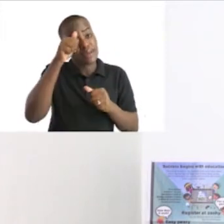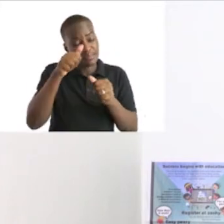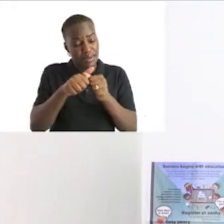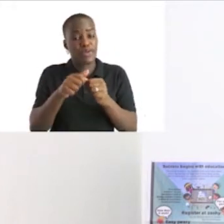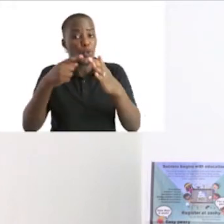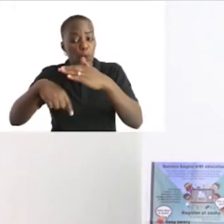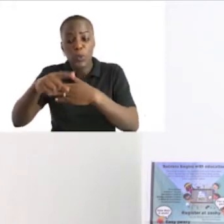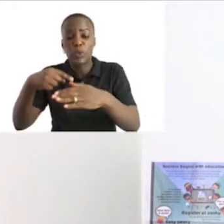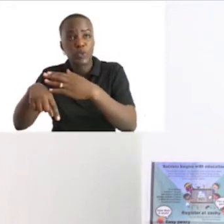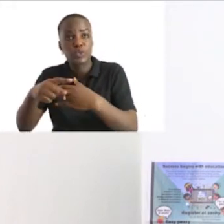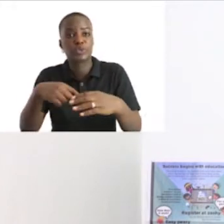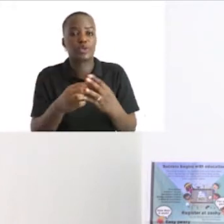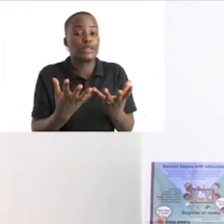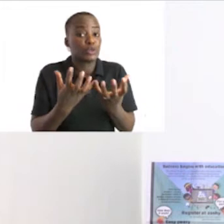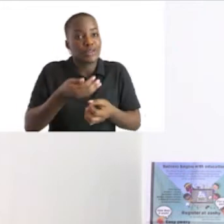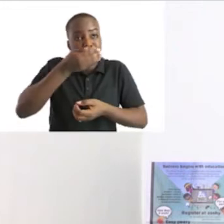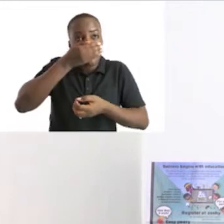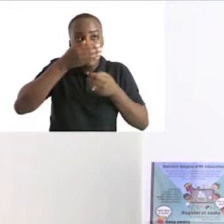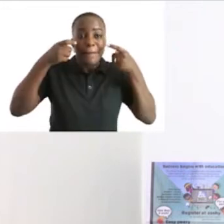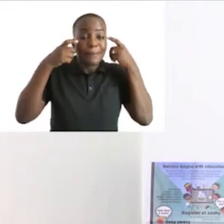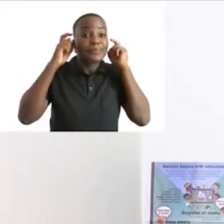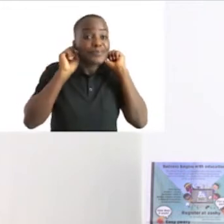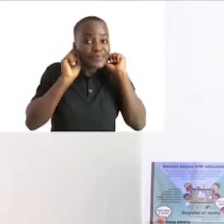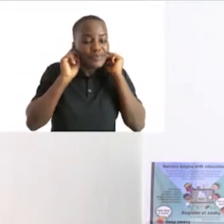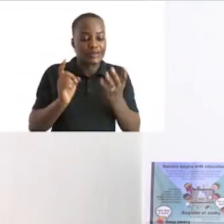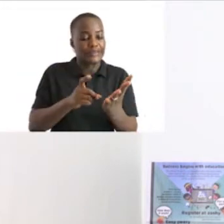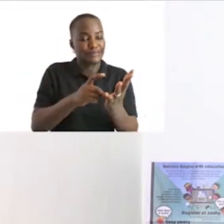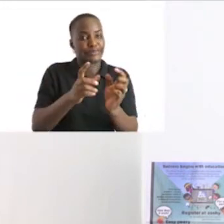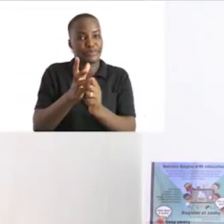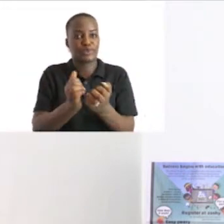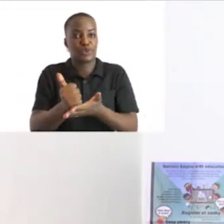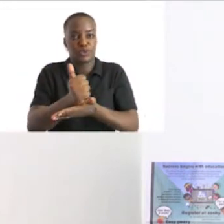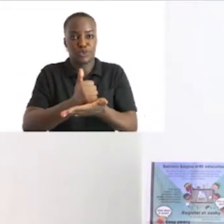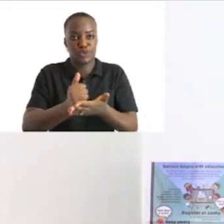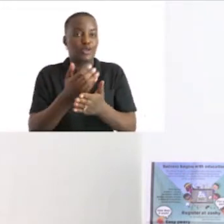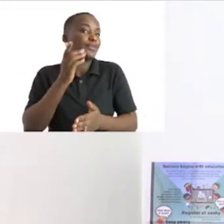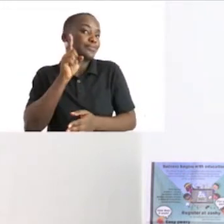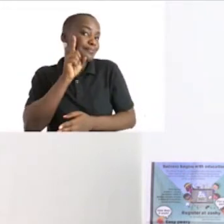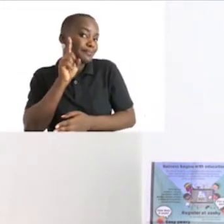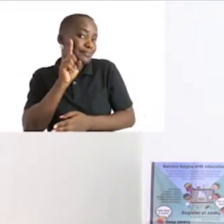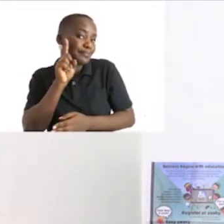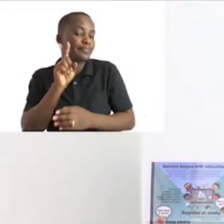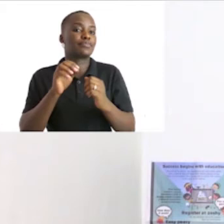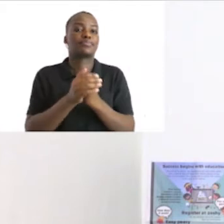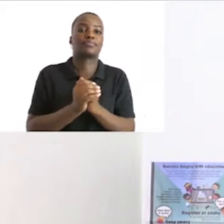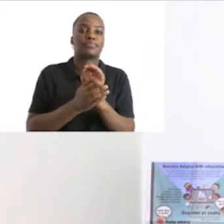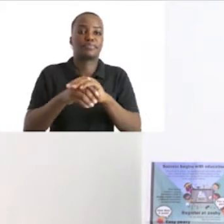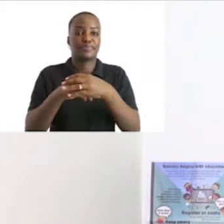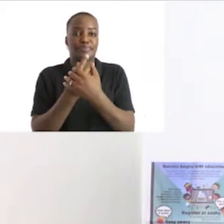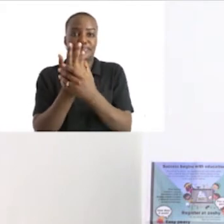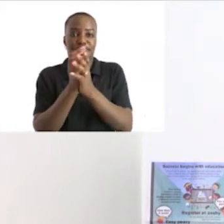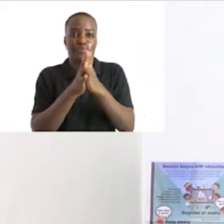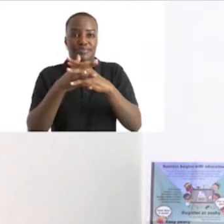you go, you will now need a mask and a sanitizer so that you can be safe. And what also helps you